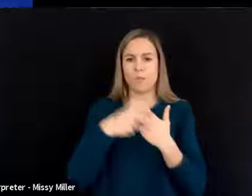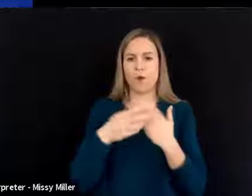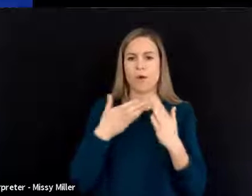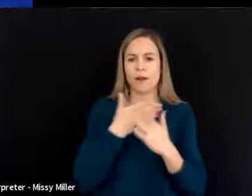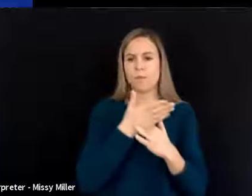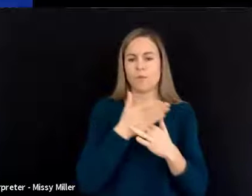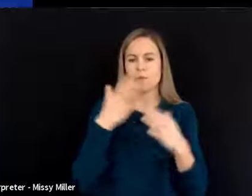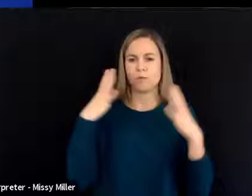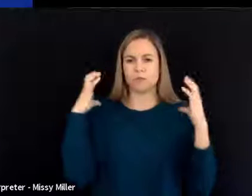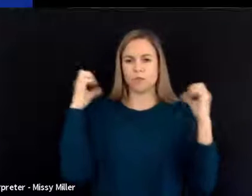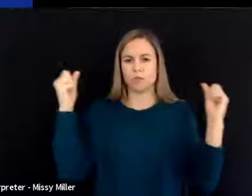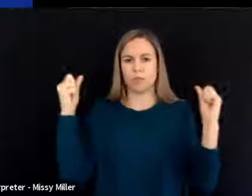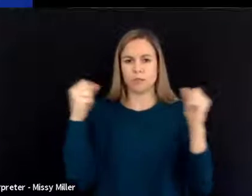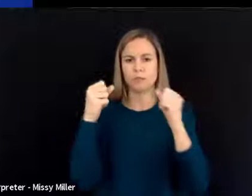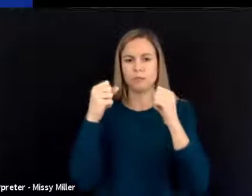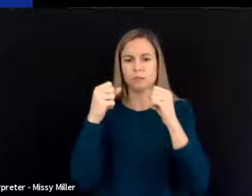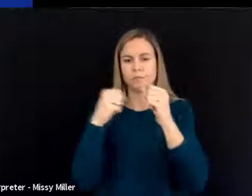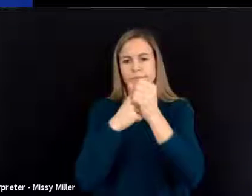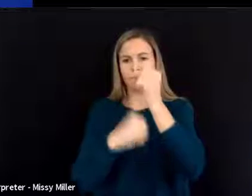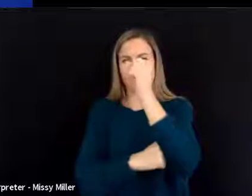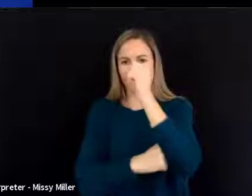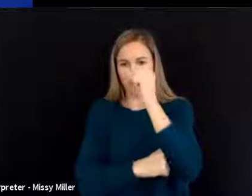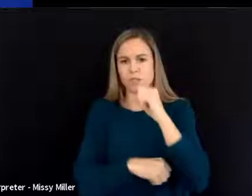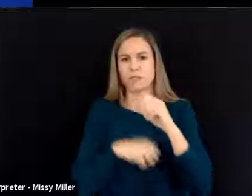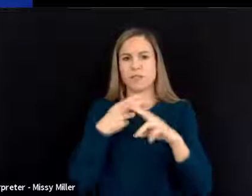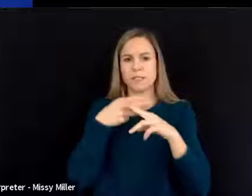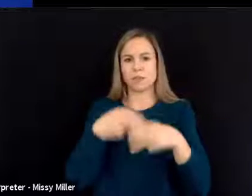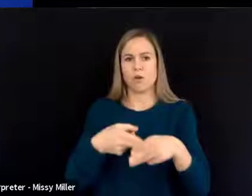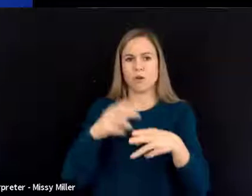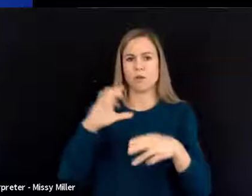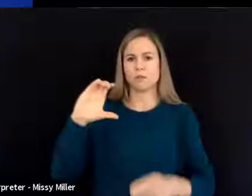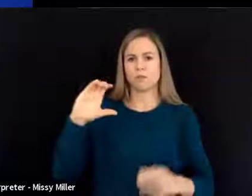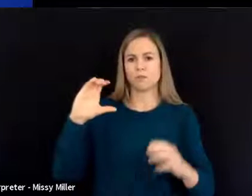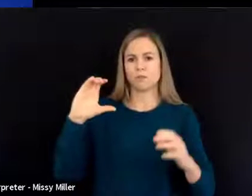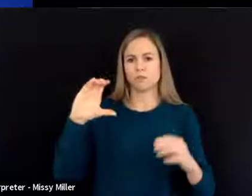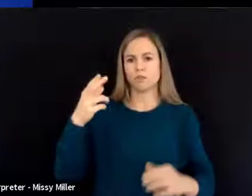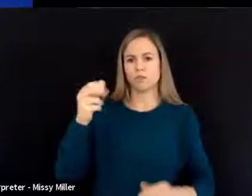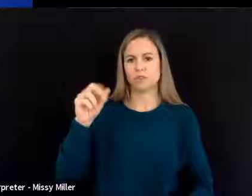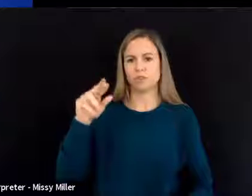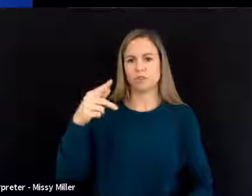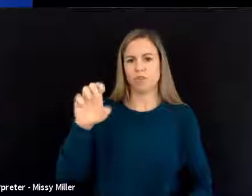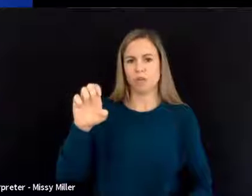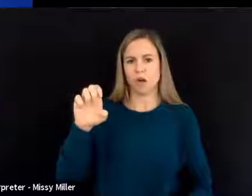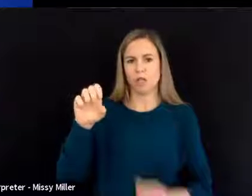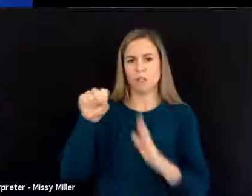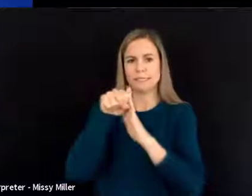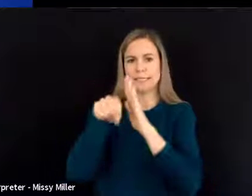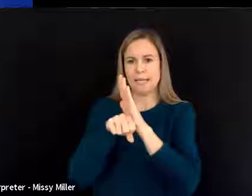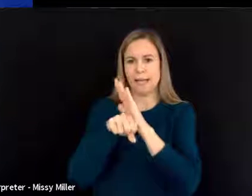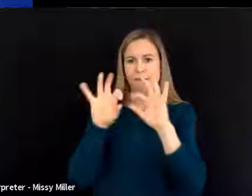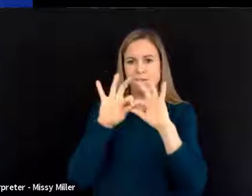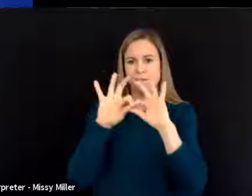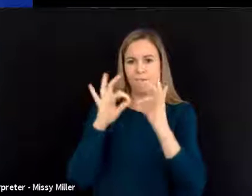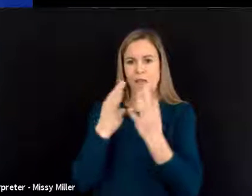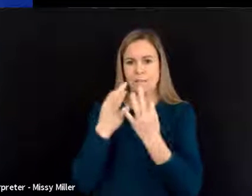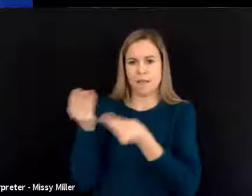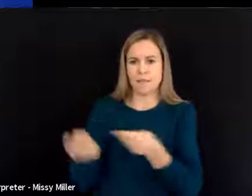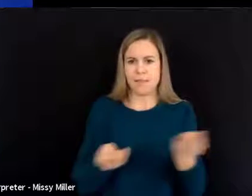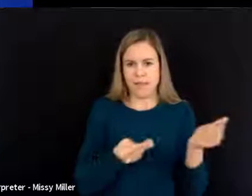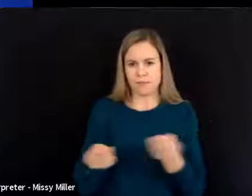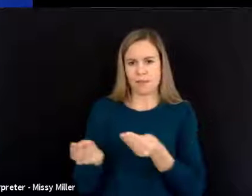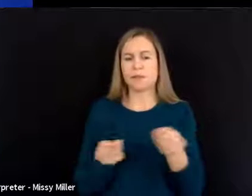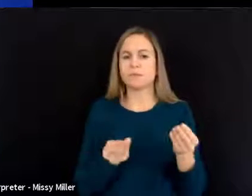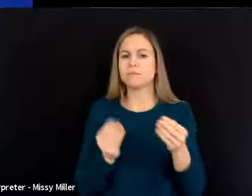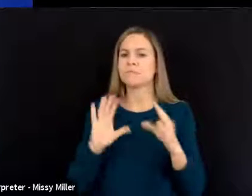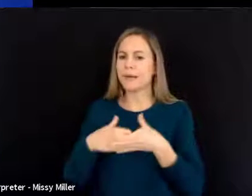Syndrome Foundation, which is called CHARGE State Family Liaisons. And they are really awesome volunteers